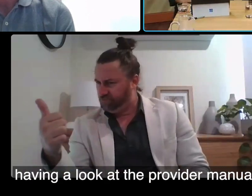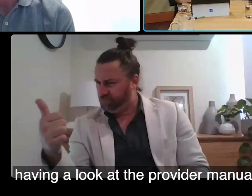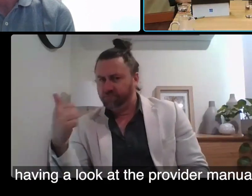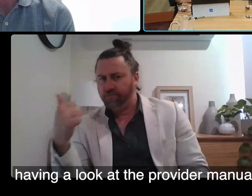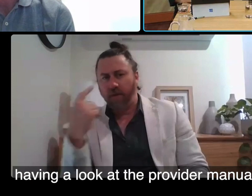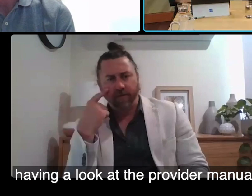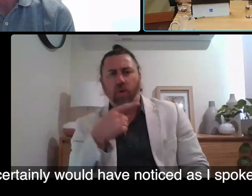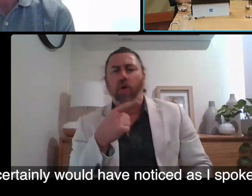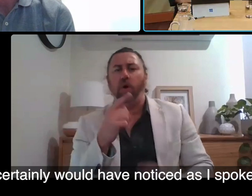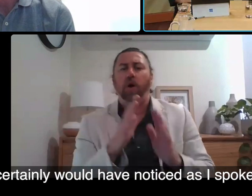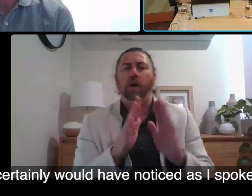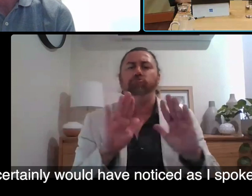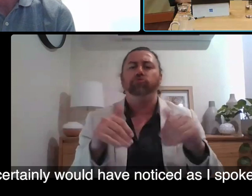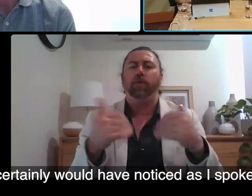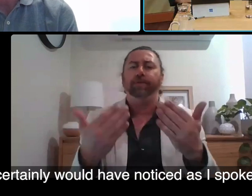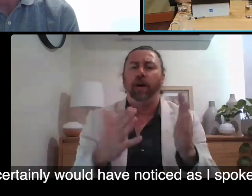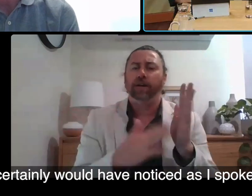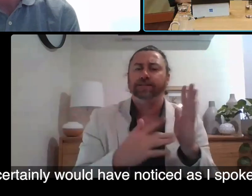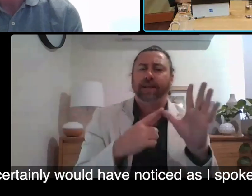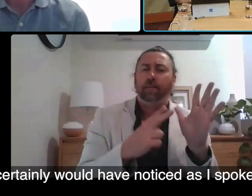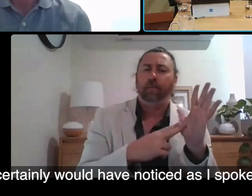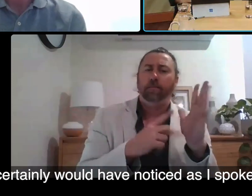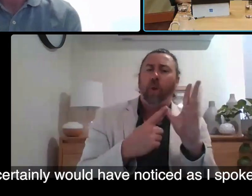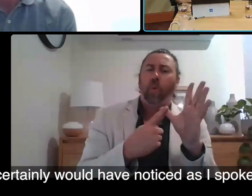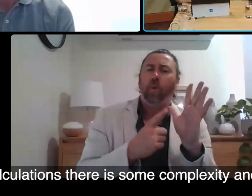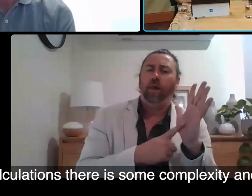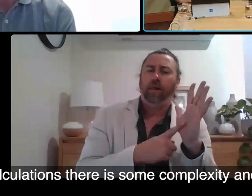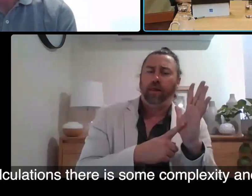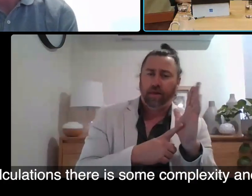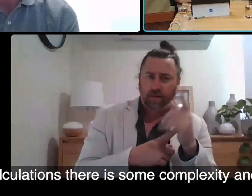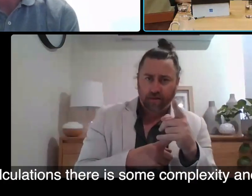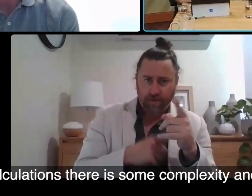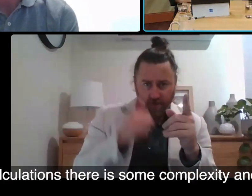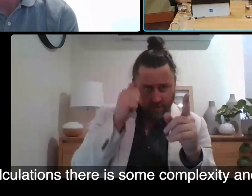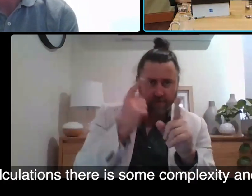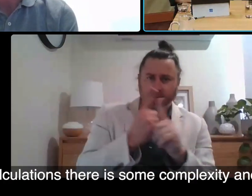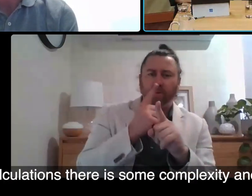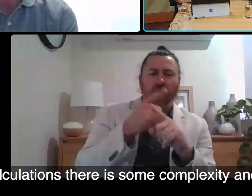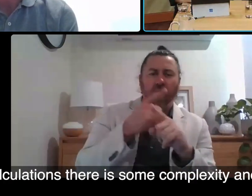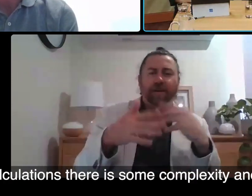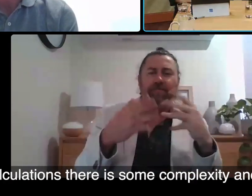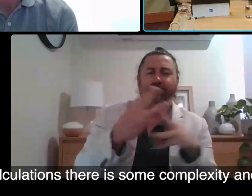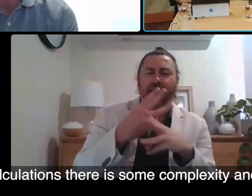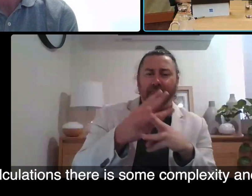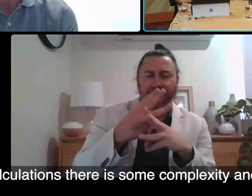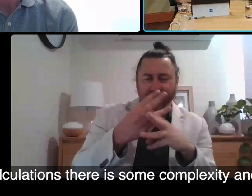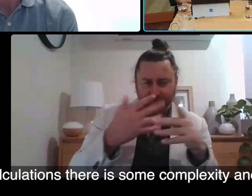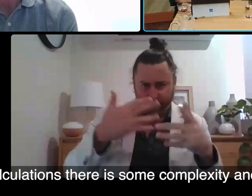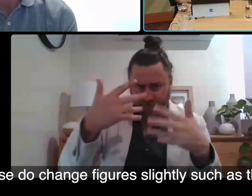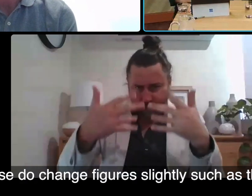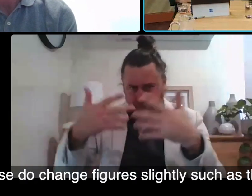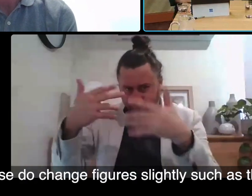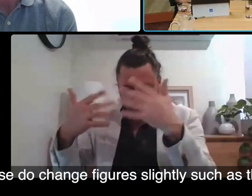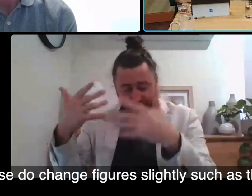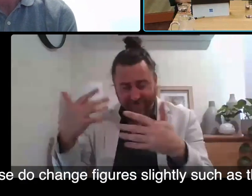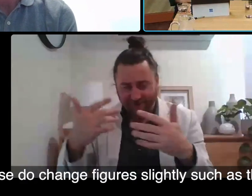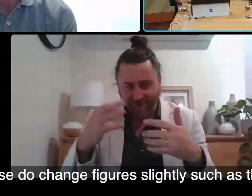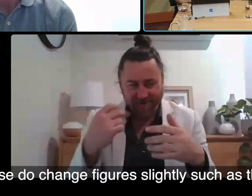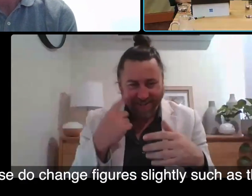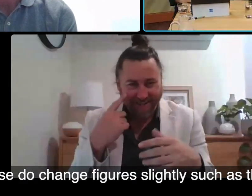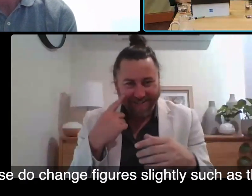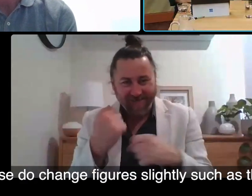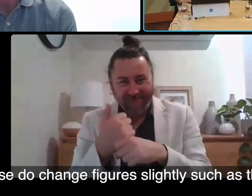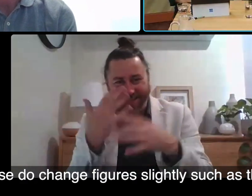provider manual. You certainly would have noticed as I spoke through the calculations, there is some complexity, and some of those